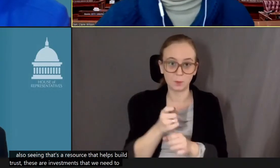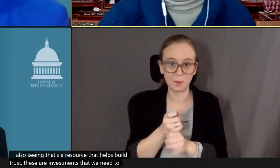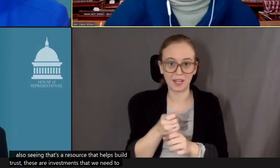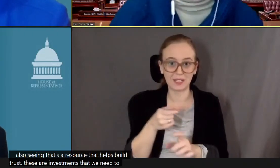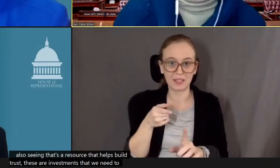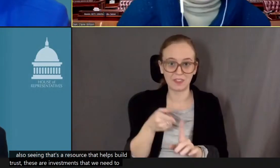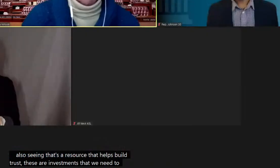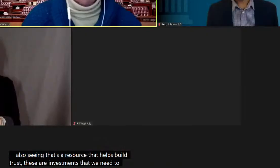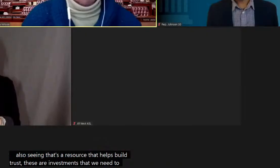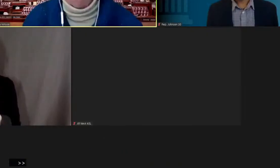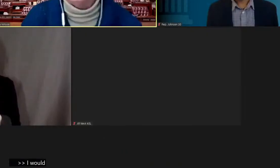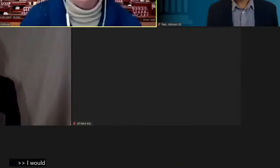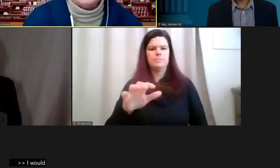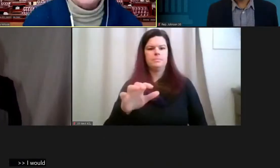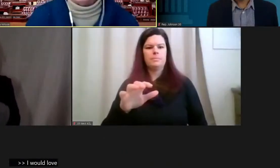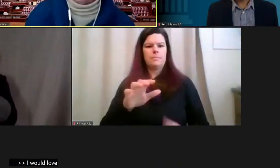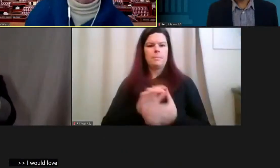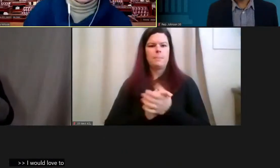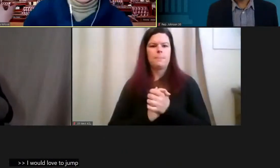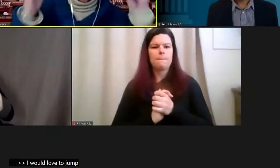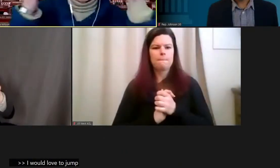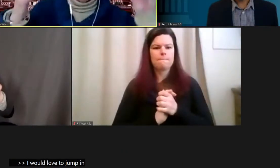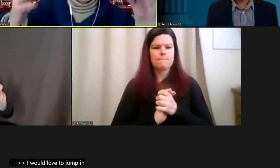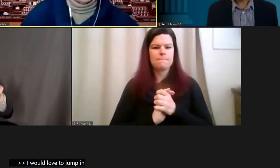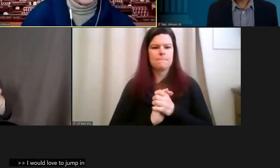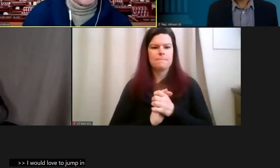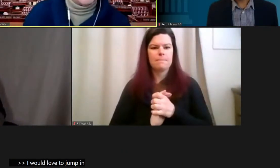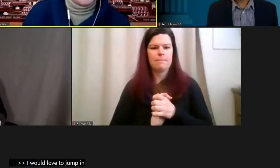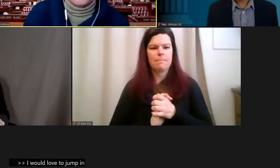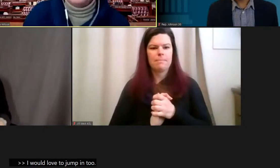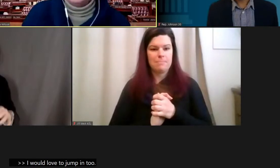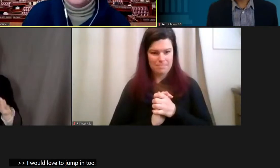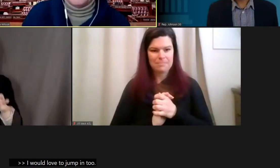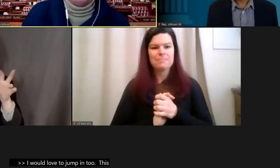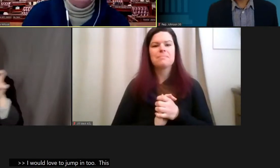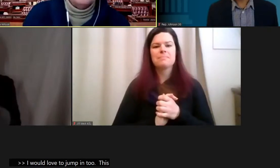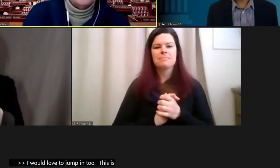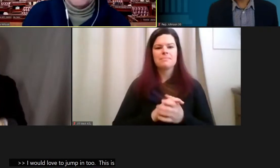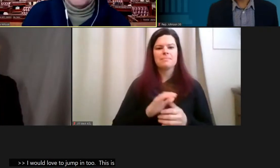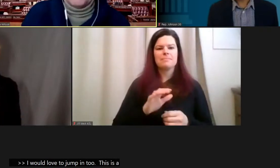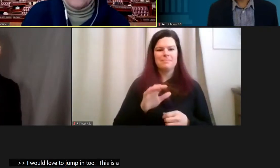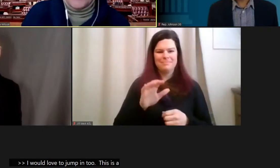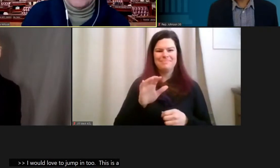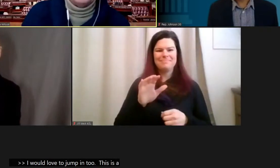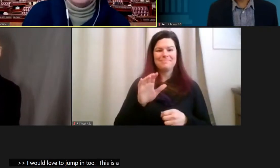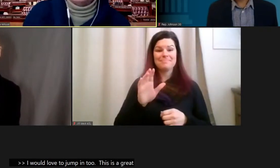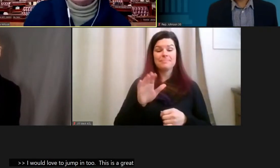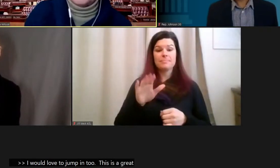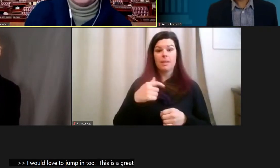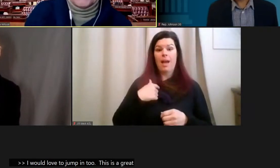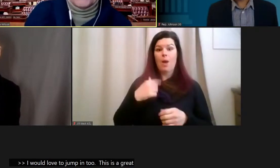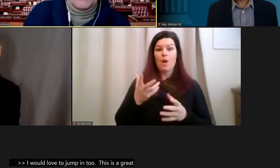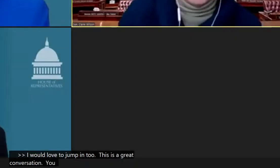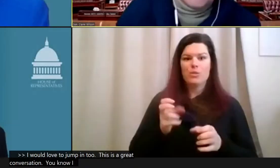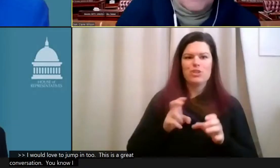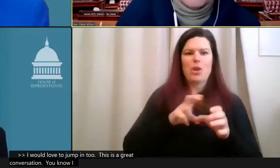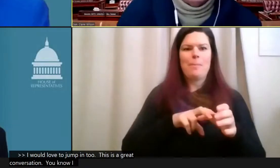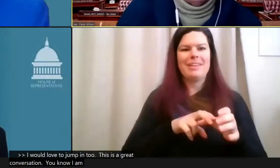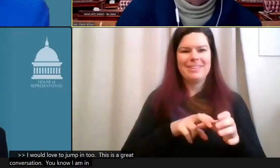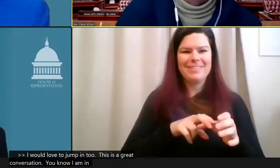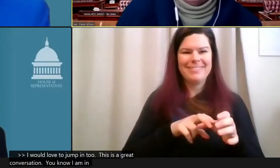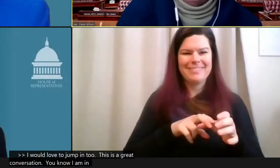I'd love to jump into this. Is often a great conversation. I am in such